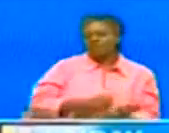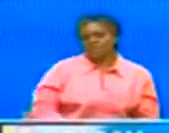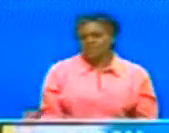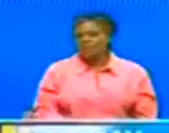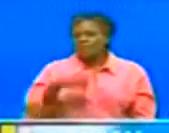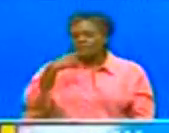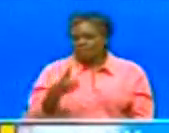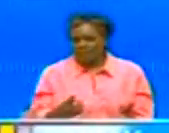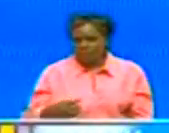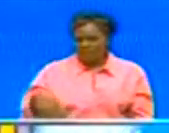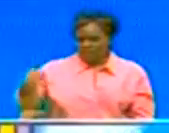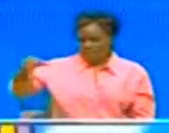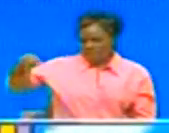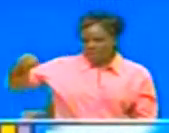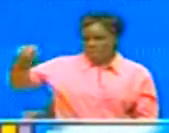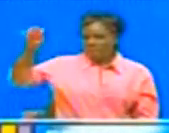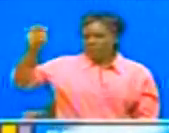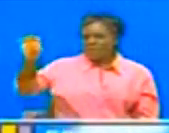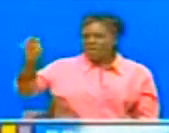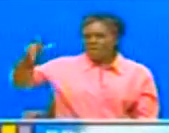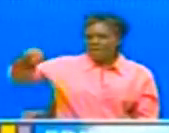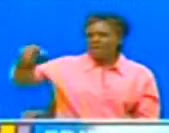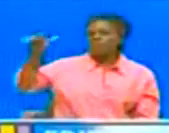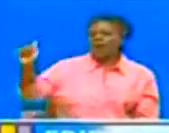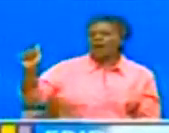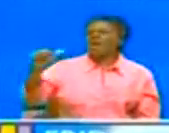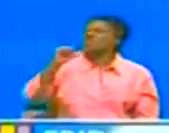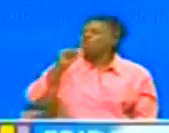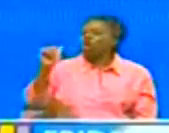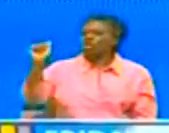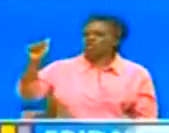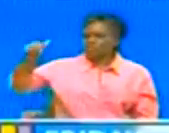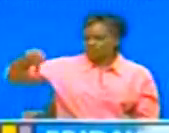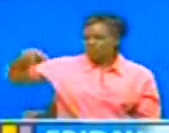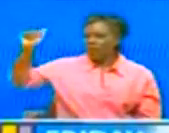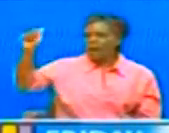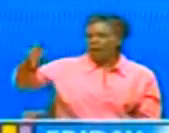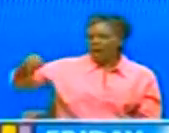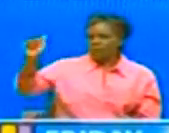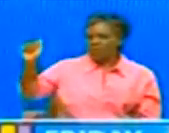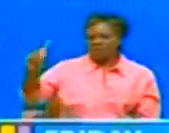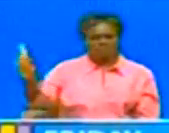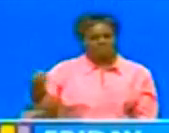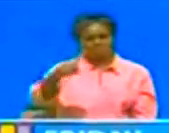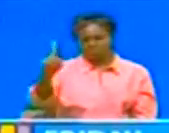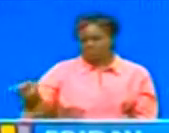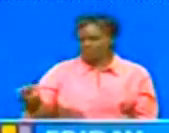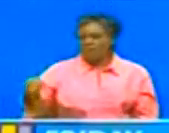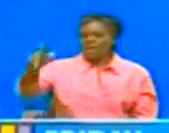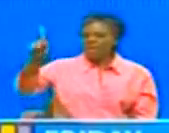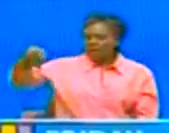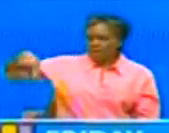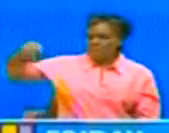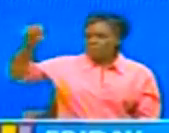We say papacy, mm-hmm. Papacy, mm-hmm. Not papacy the way it's commonly pronounced locally, mm-hmm.